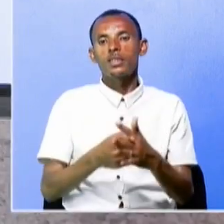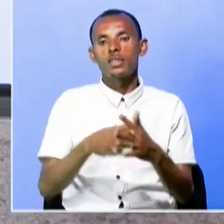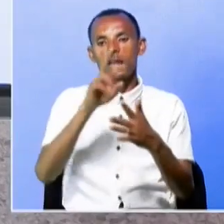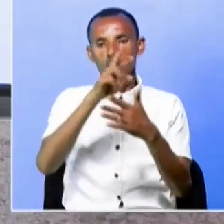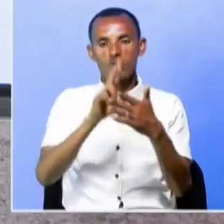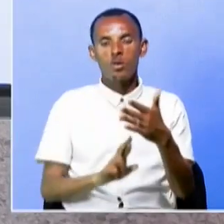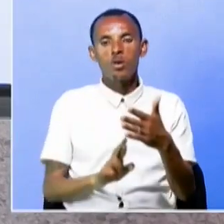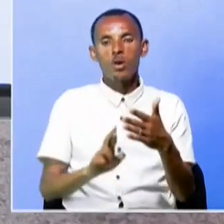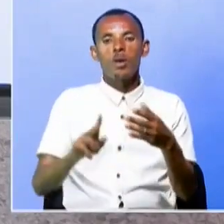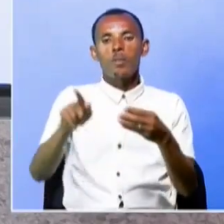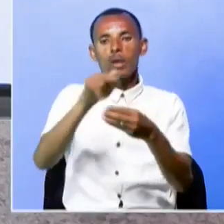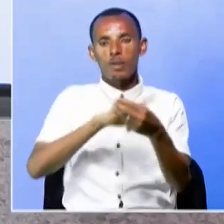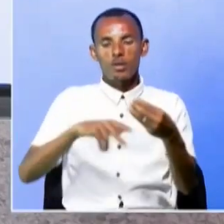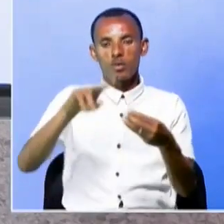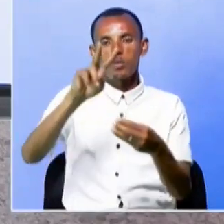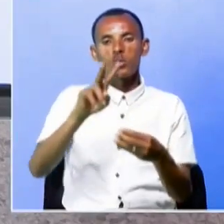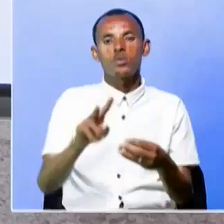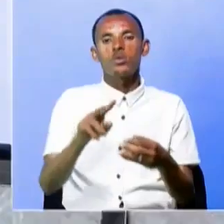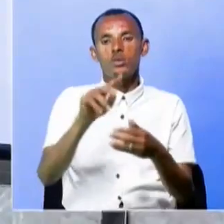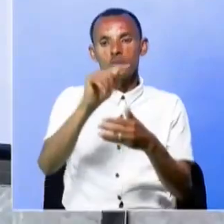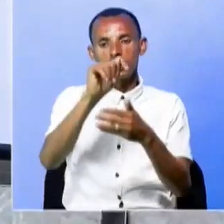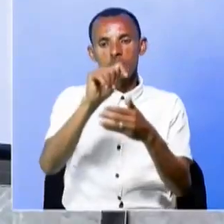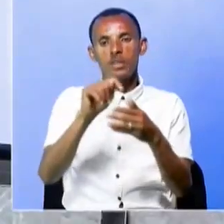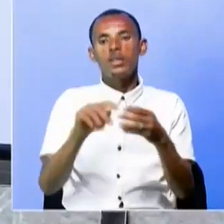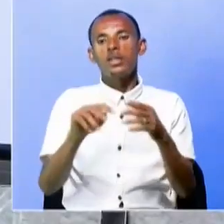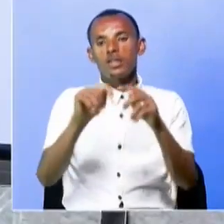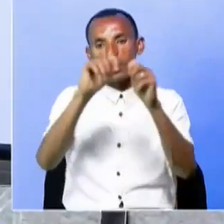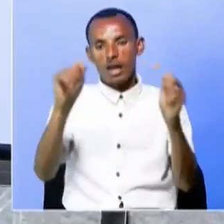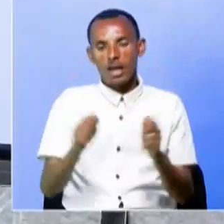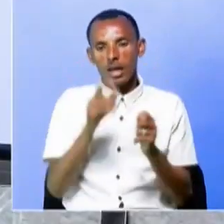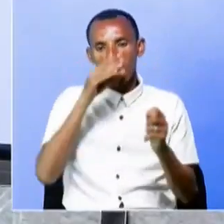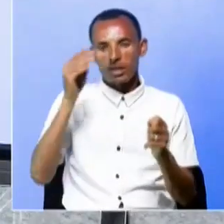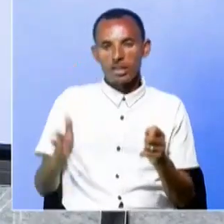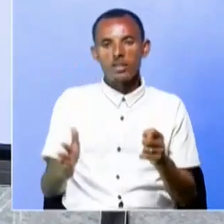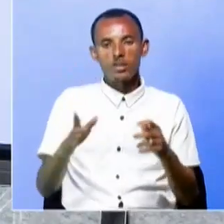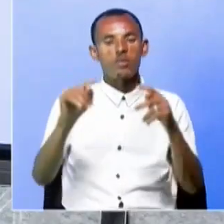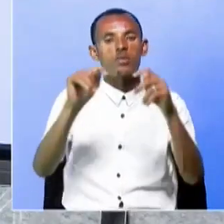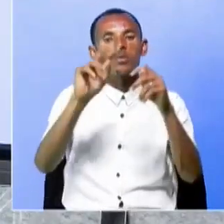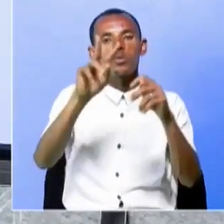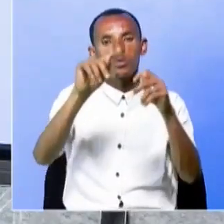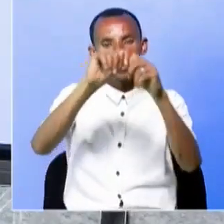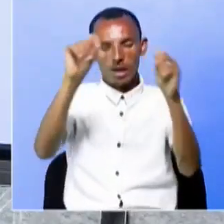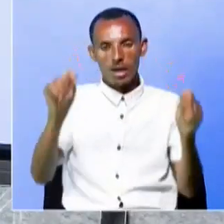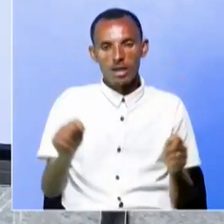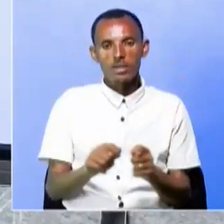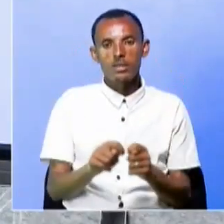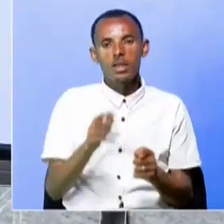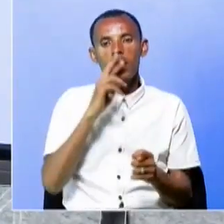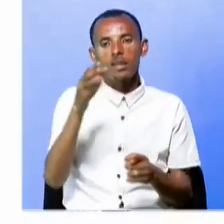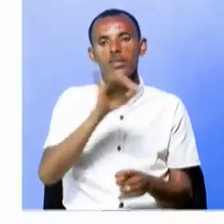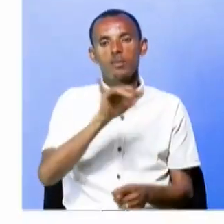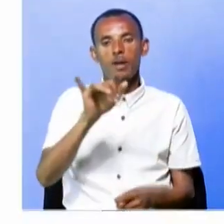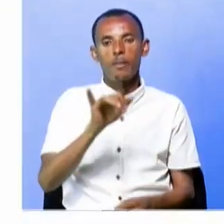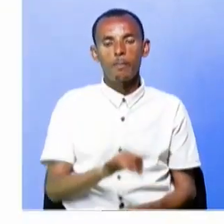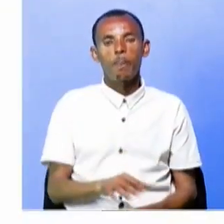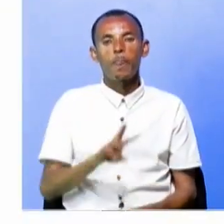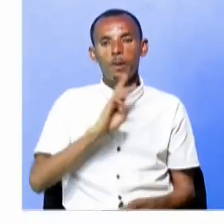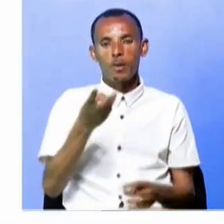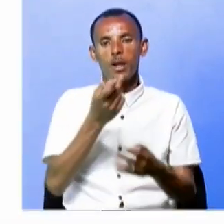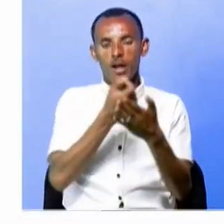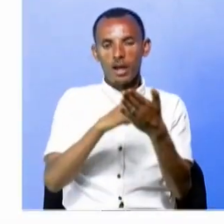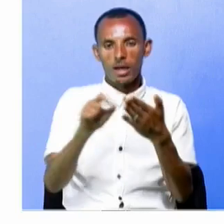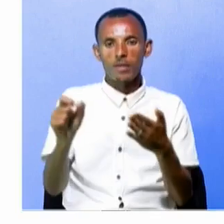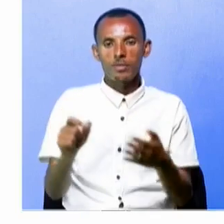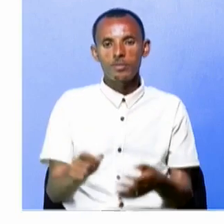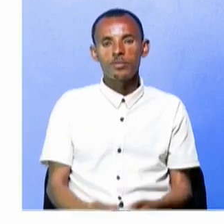of the perimeter of two triangles and the ratio of the sides of two triangles, the corresponding sides of two triangles are similar, we can write